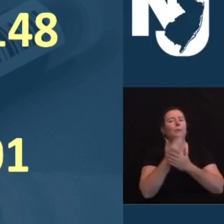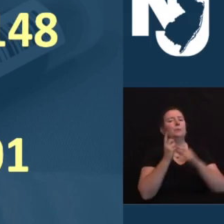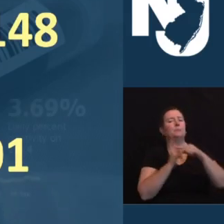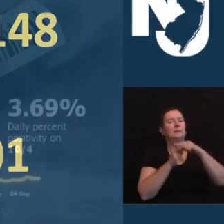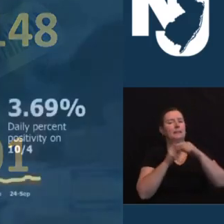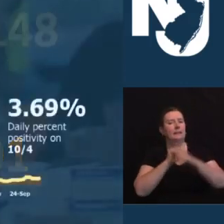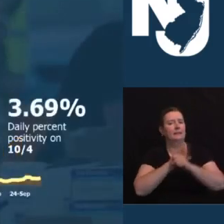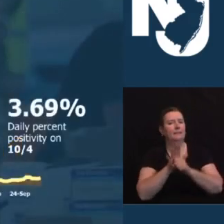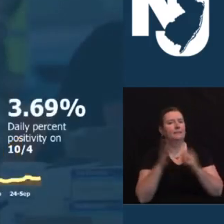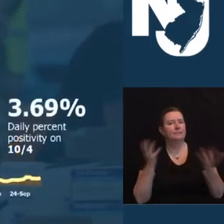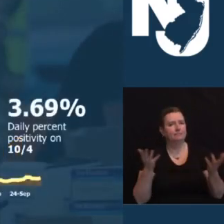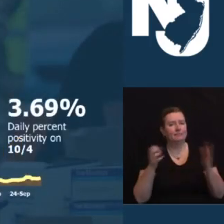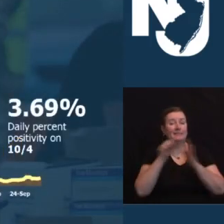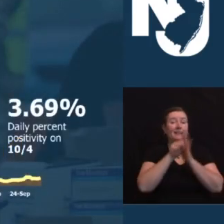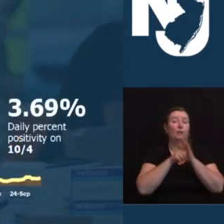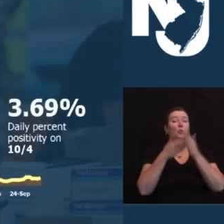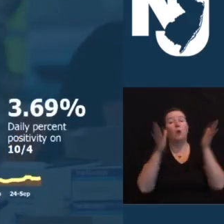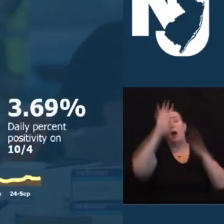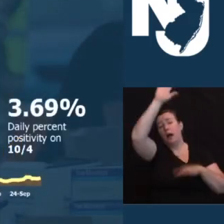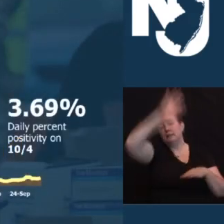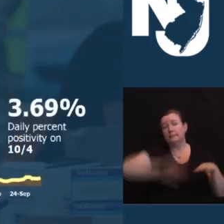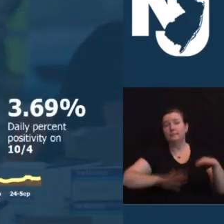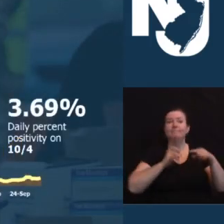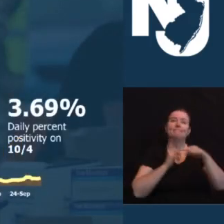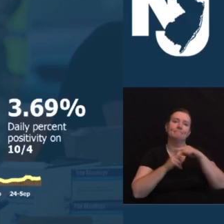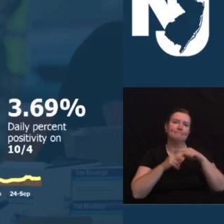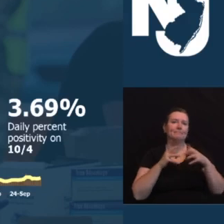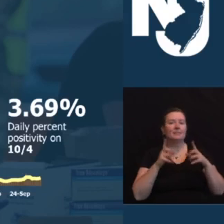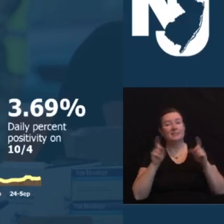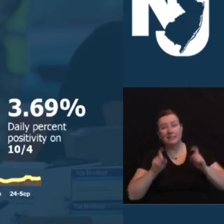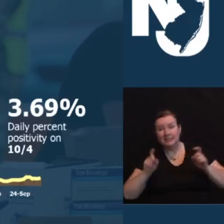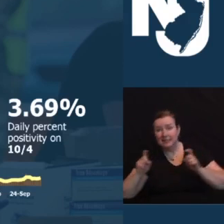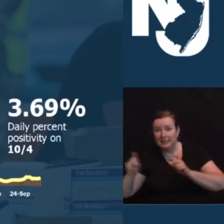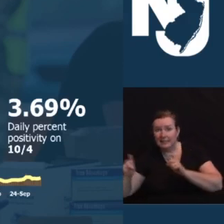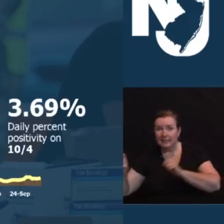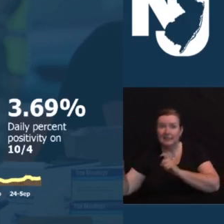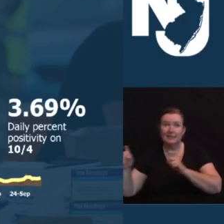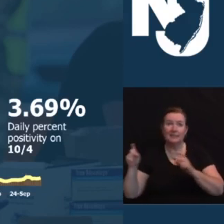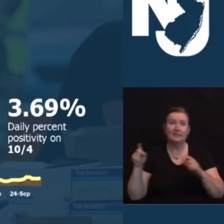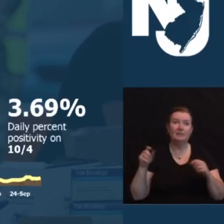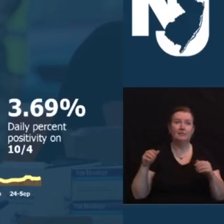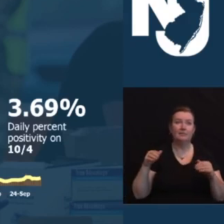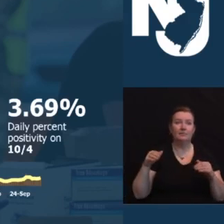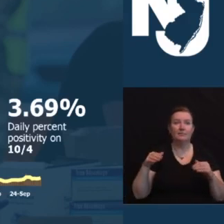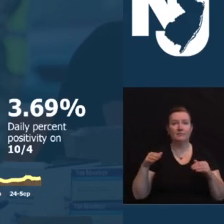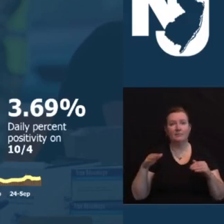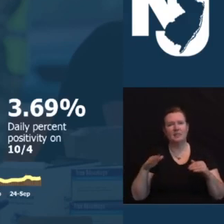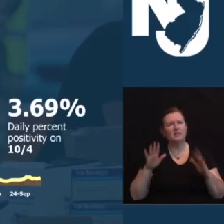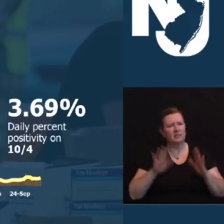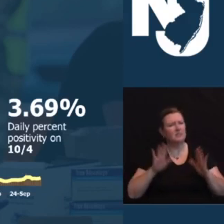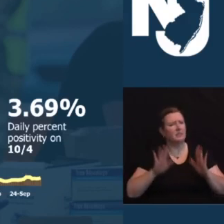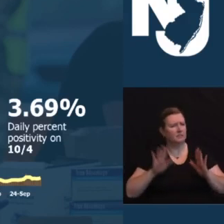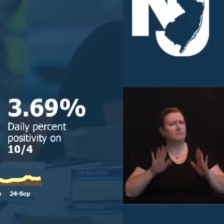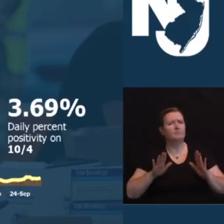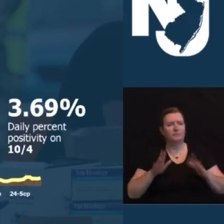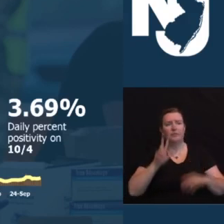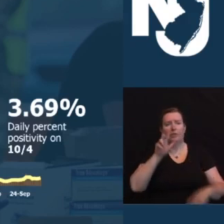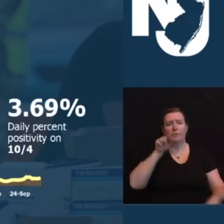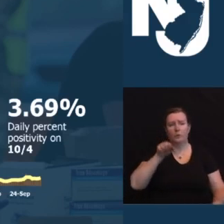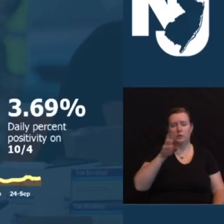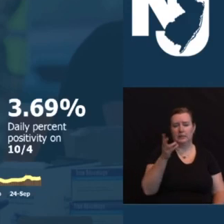statewide spot positivity rate for all tests recorded on October 4th, which was Sunday, is